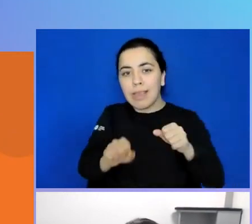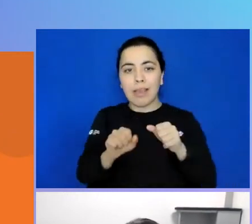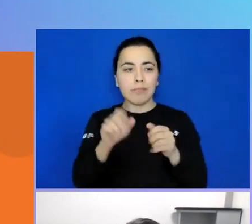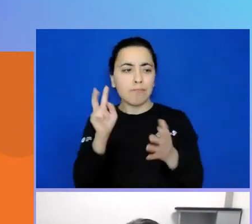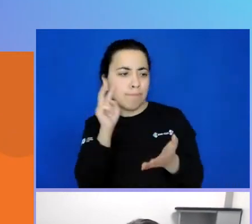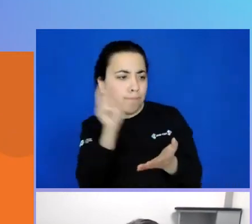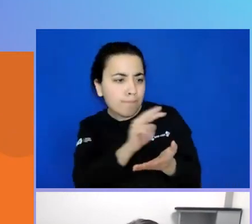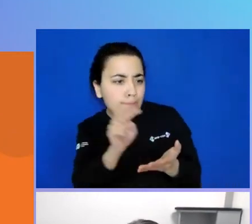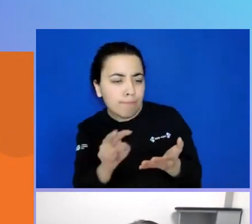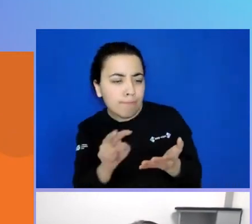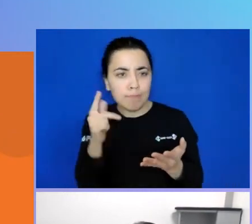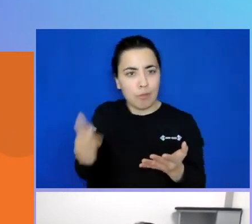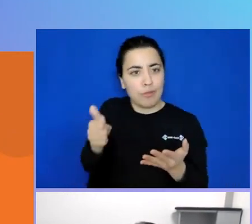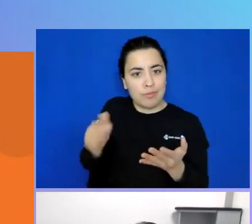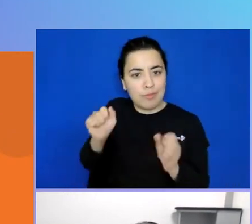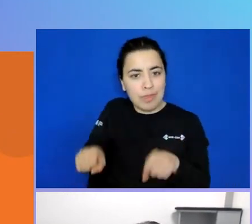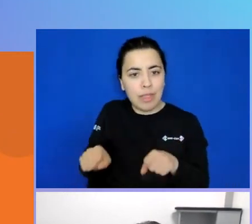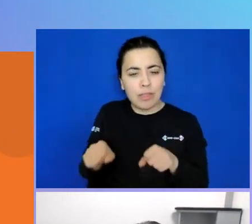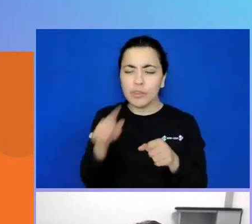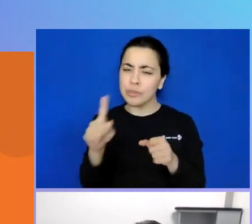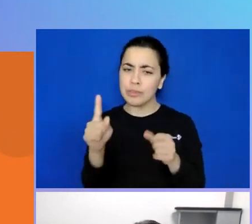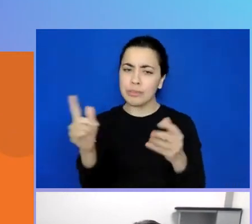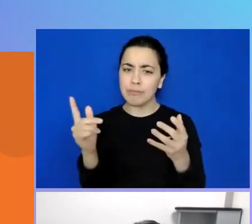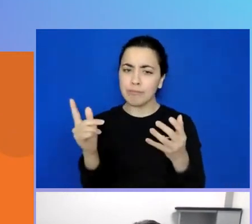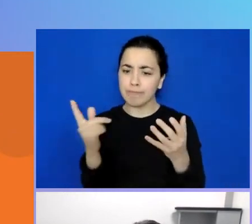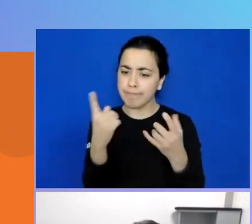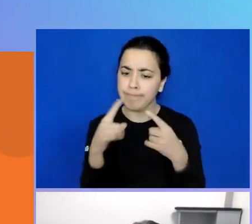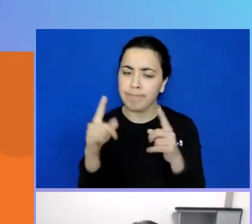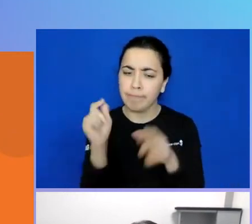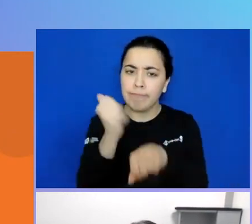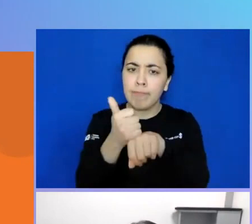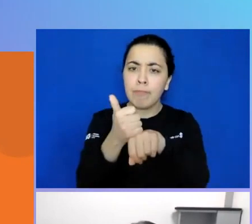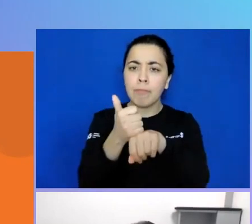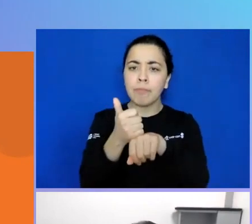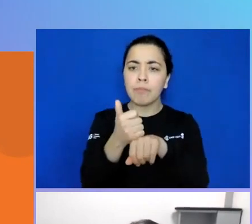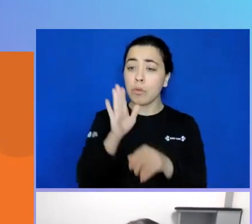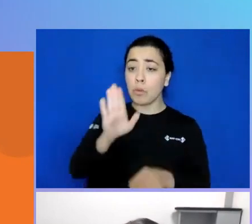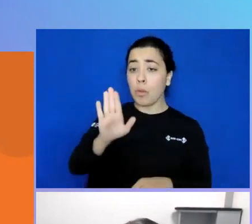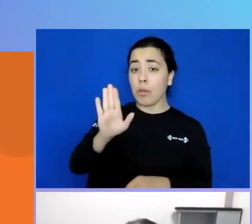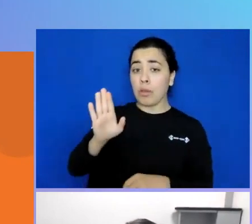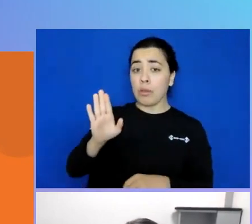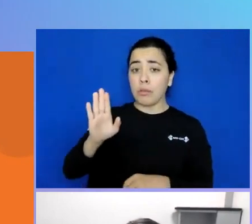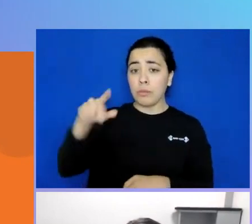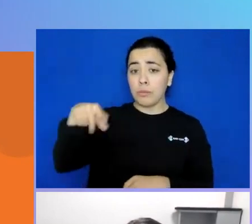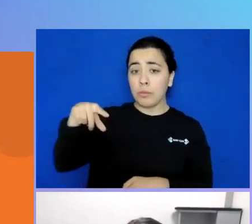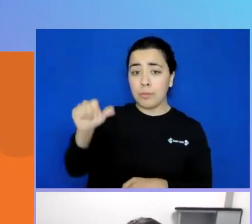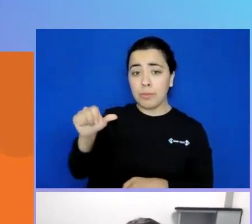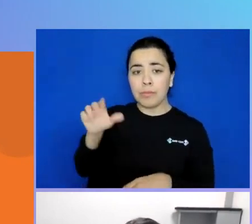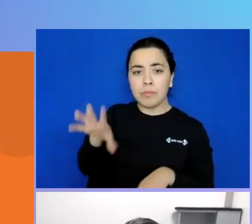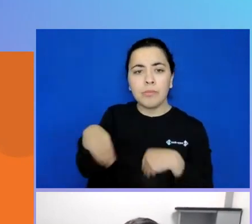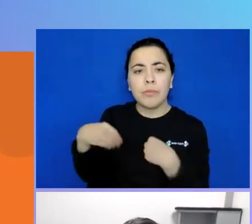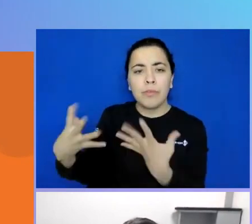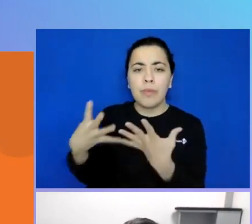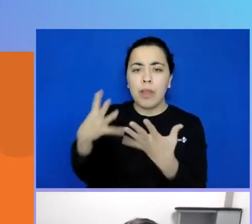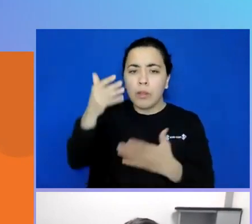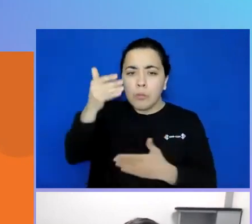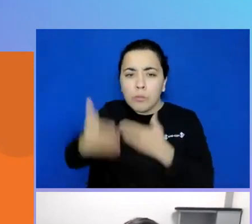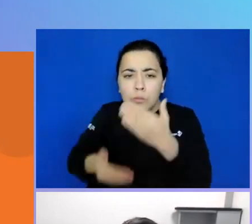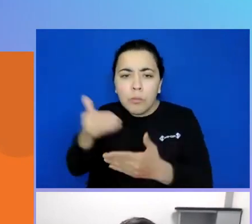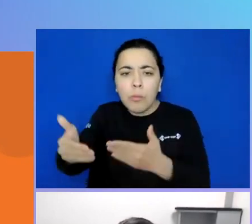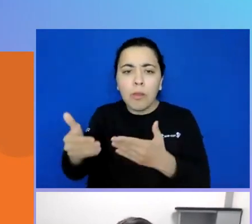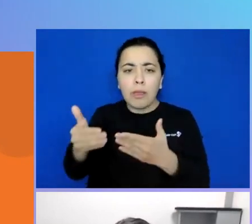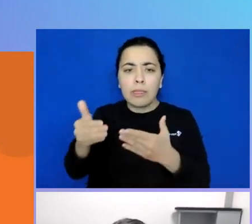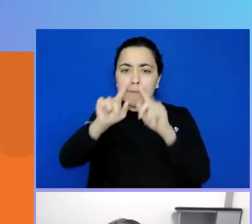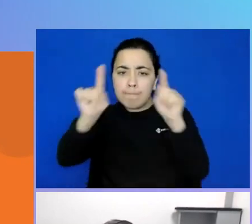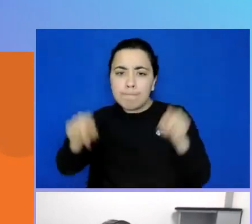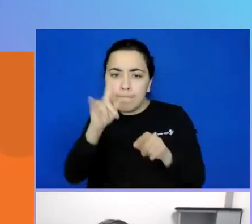away for the BAs. Give your QAs a process and a template. Try to hook into what they're already doing in terms